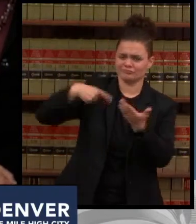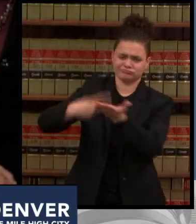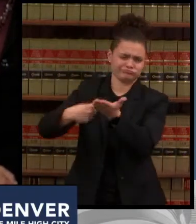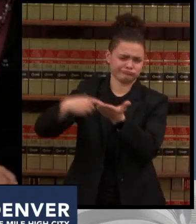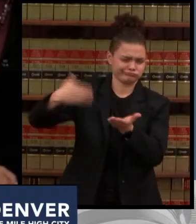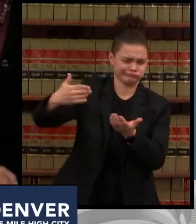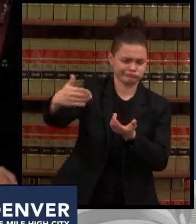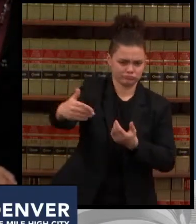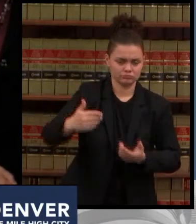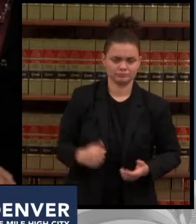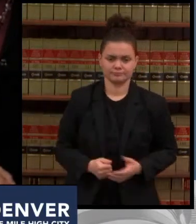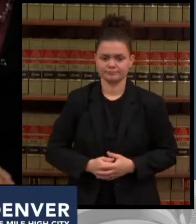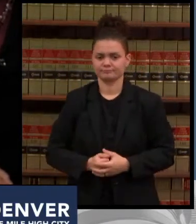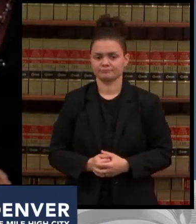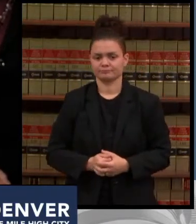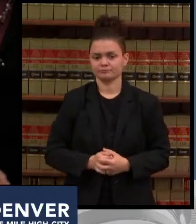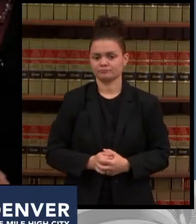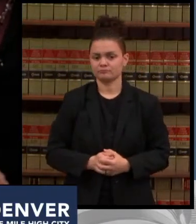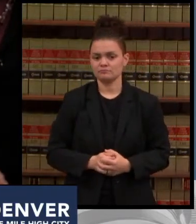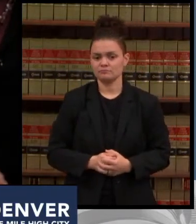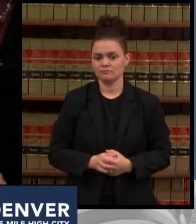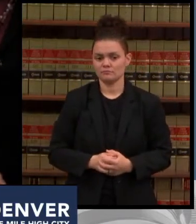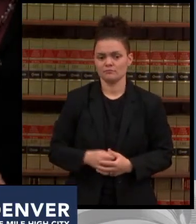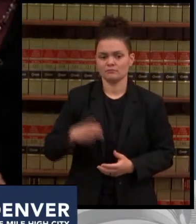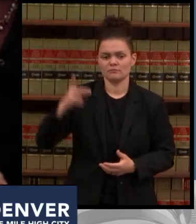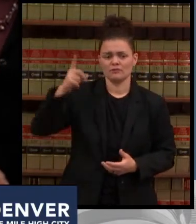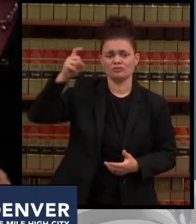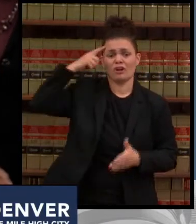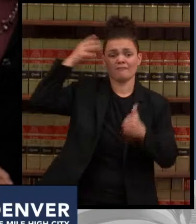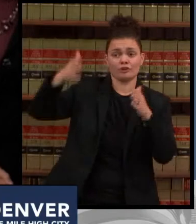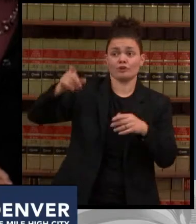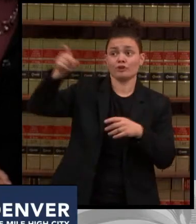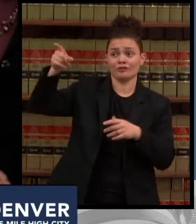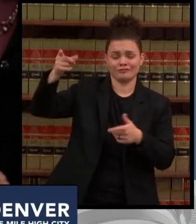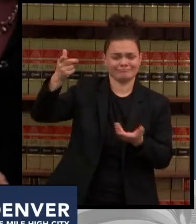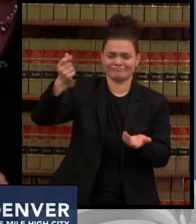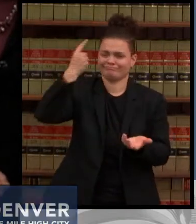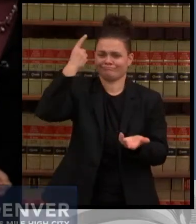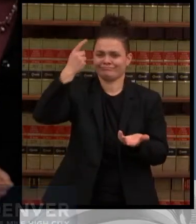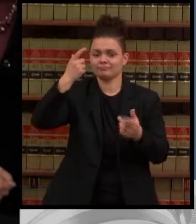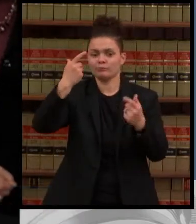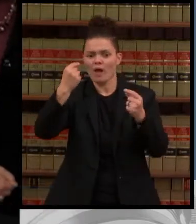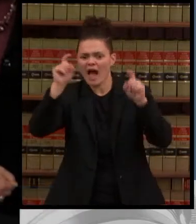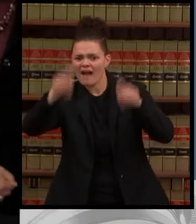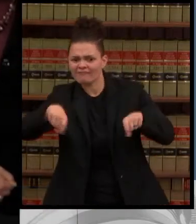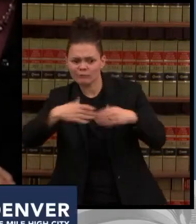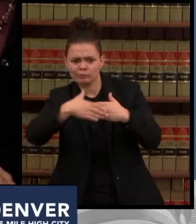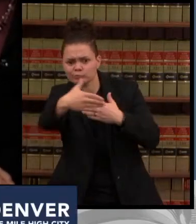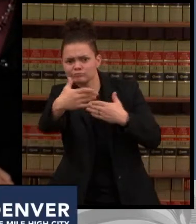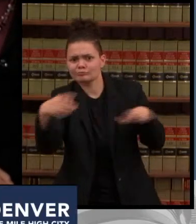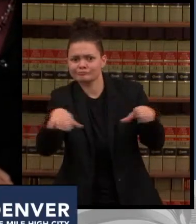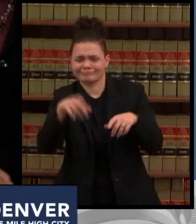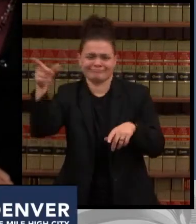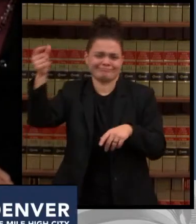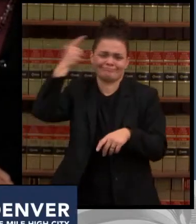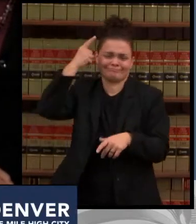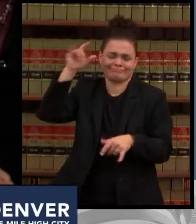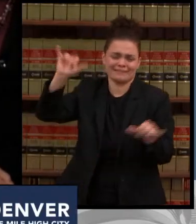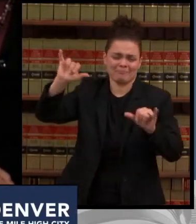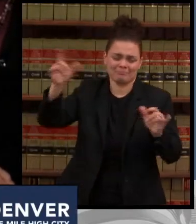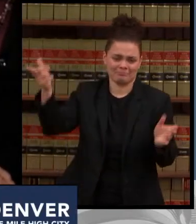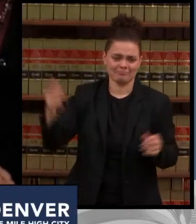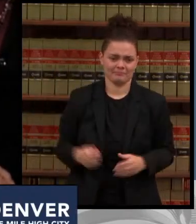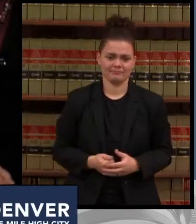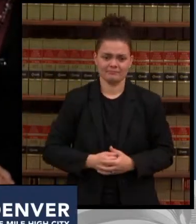The governor knew exactly what he needed to do and followed through, at least with the larger venues. And this was something in terms of the